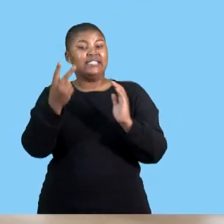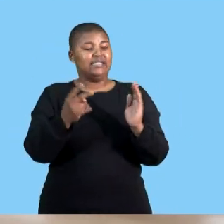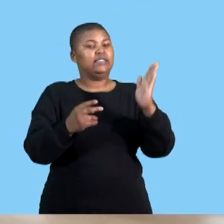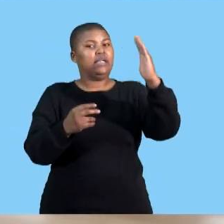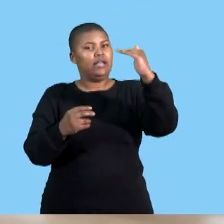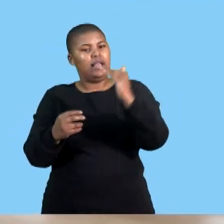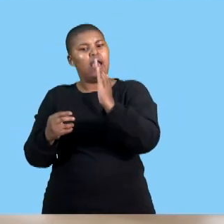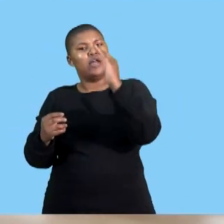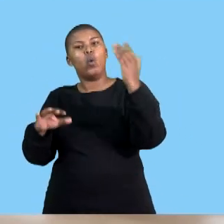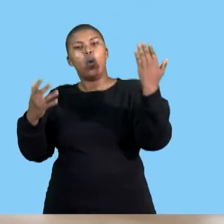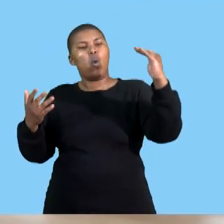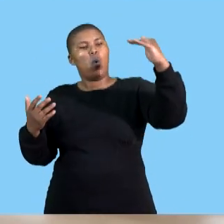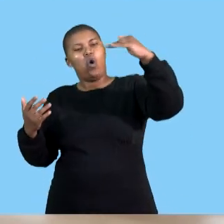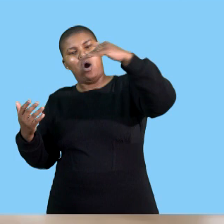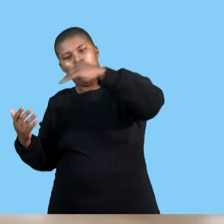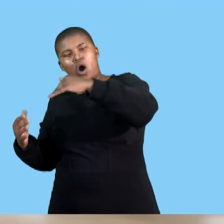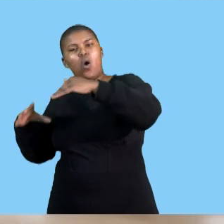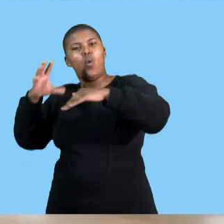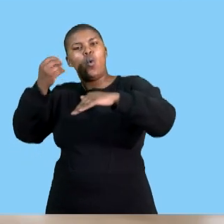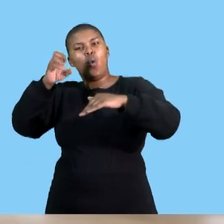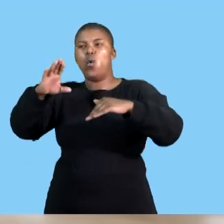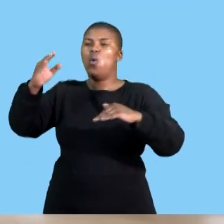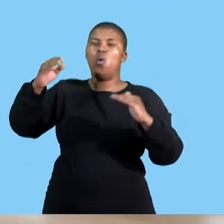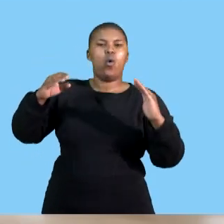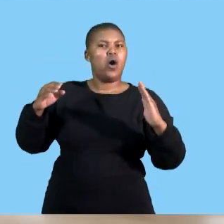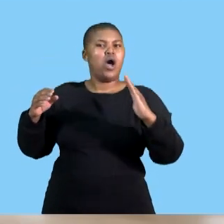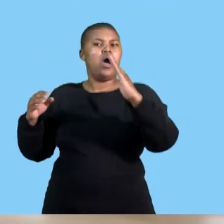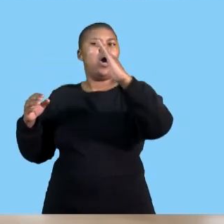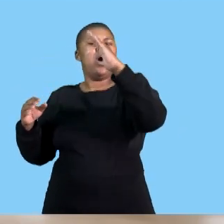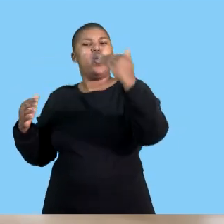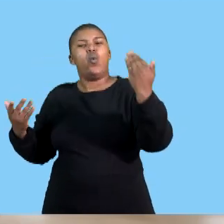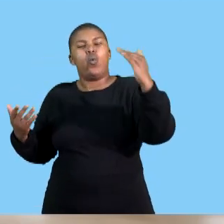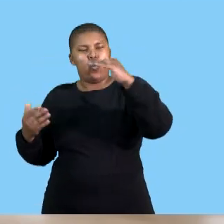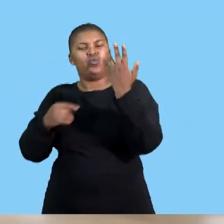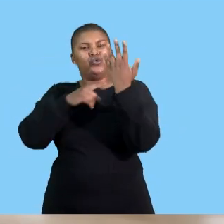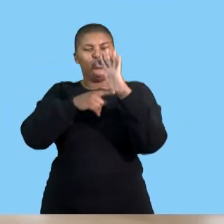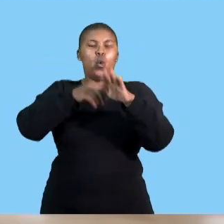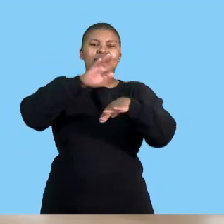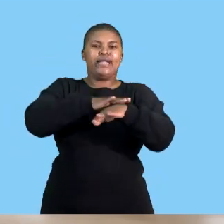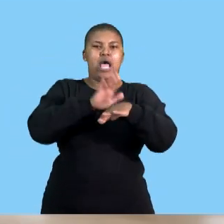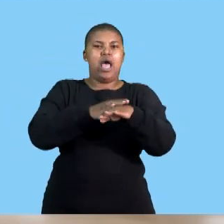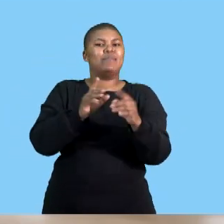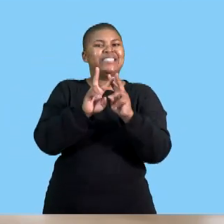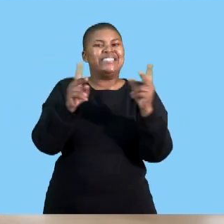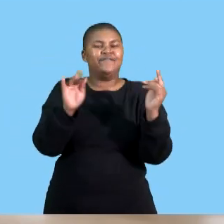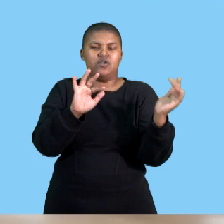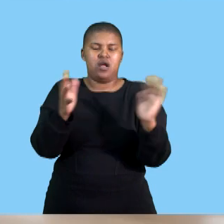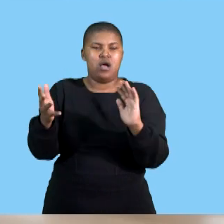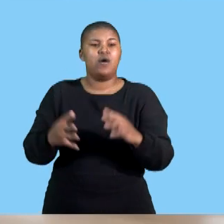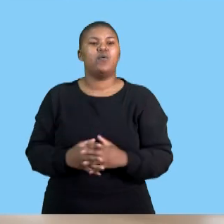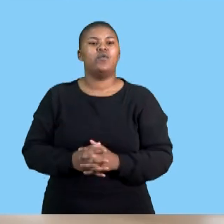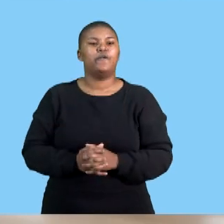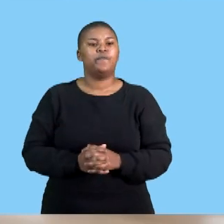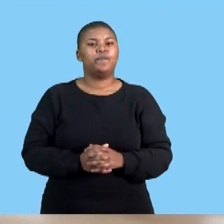line. If it curves down, then it simply means that the trends were going down. If it goes upwards again, then it simply shows that they were actually going